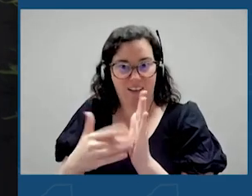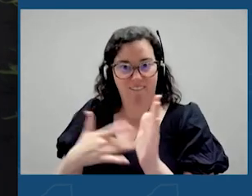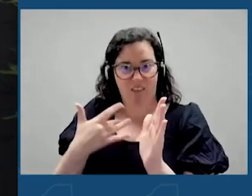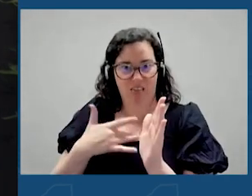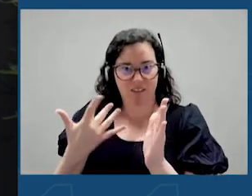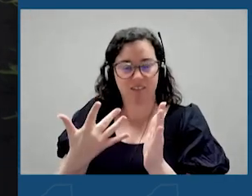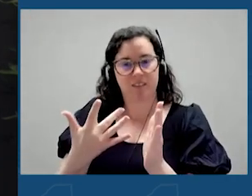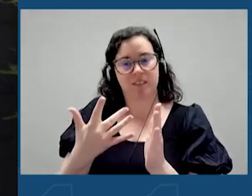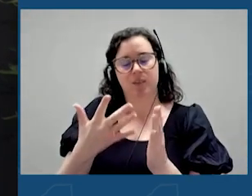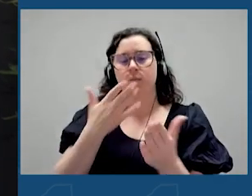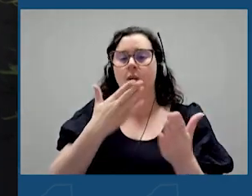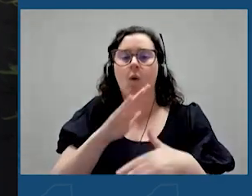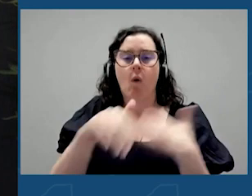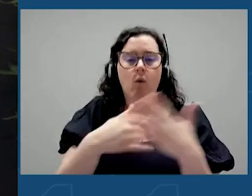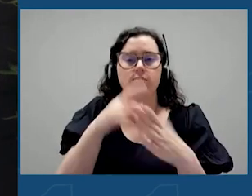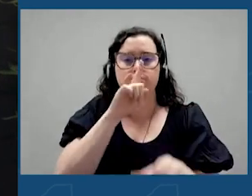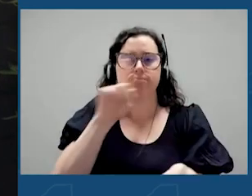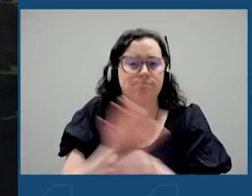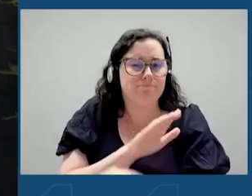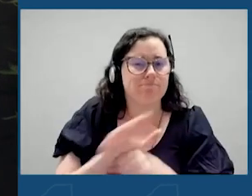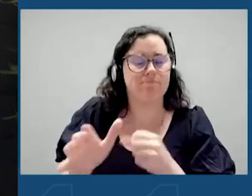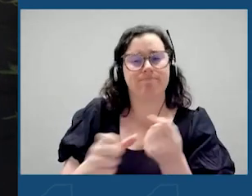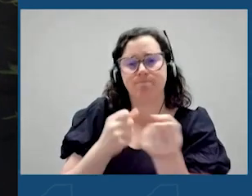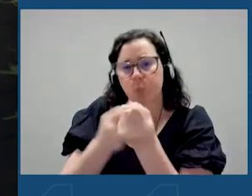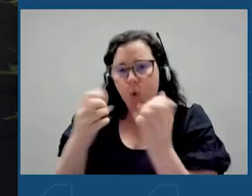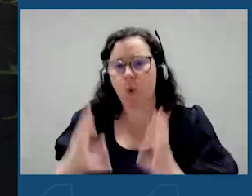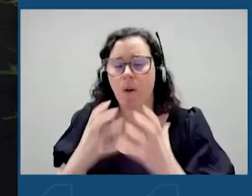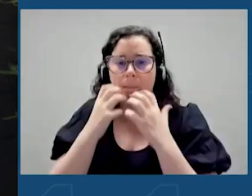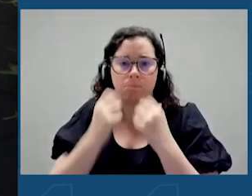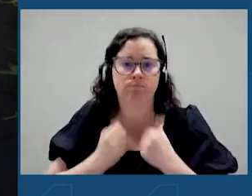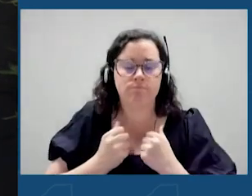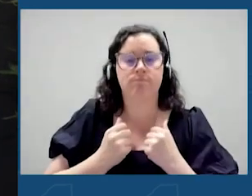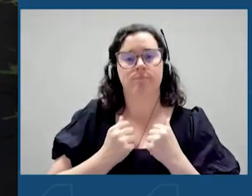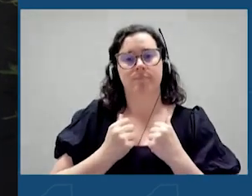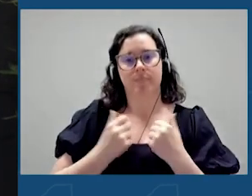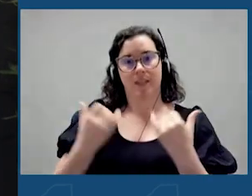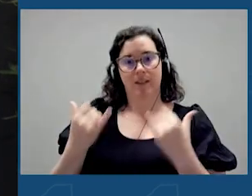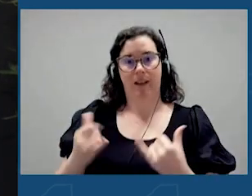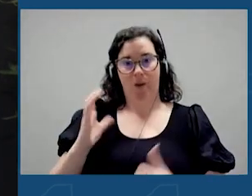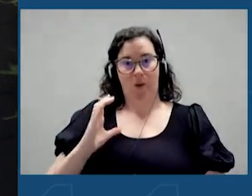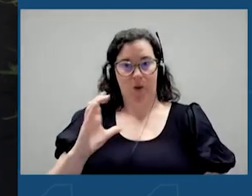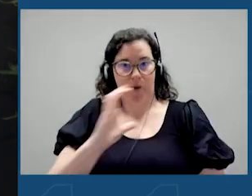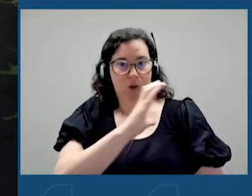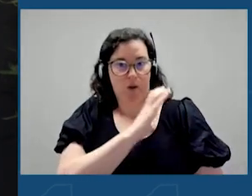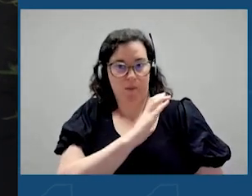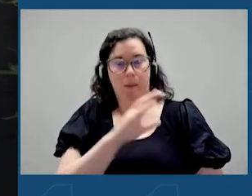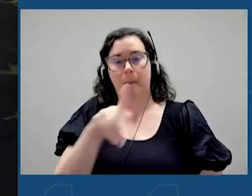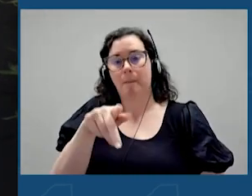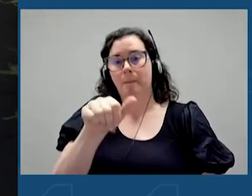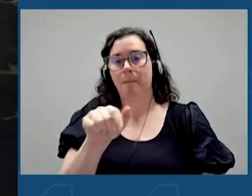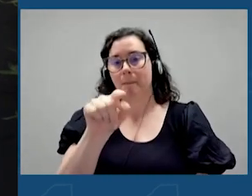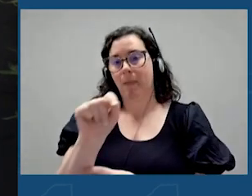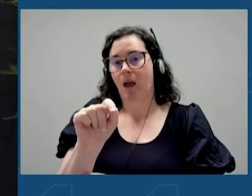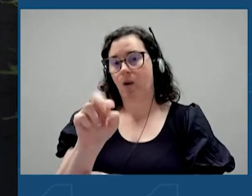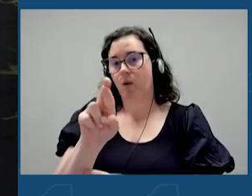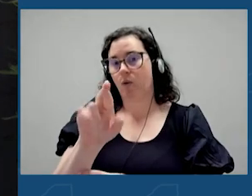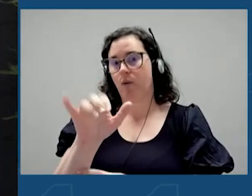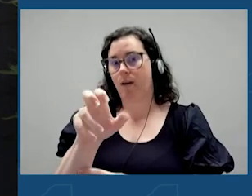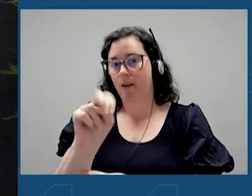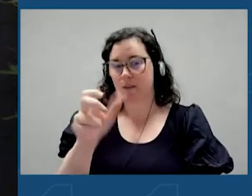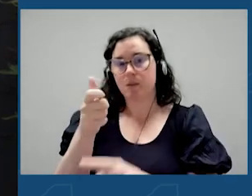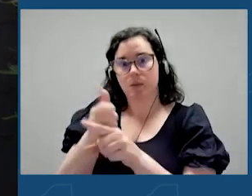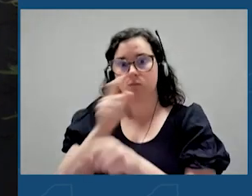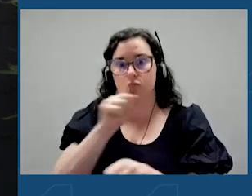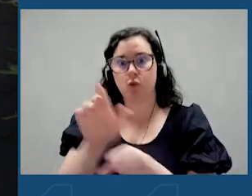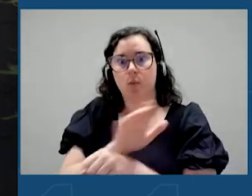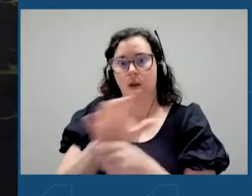who never gave up, and also predecessor, now our Congressman, Pat Ryan, was a firm believer in this project. He's taking care of